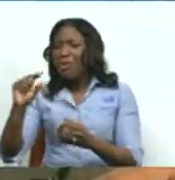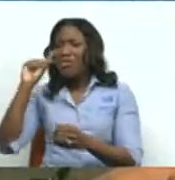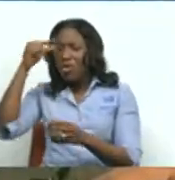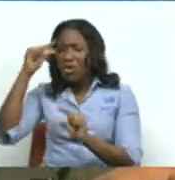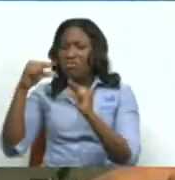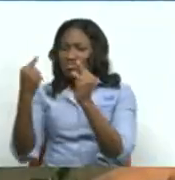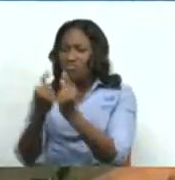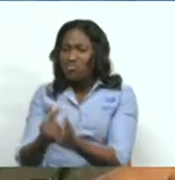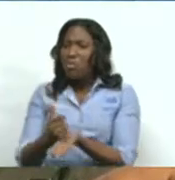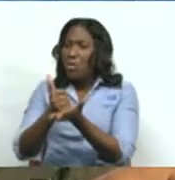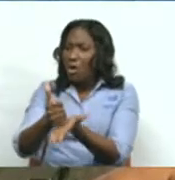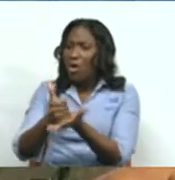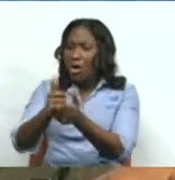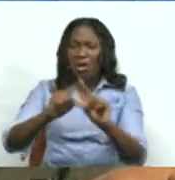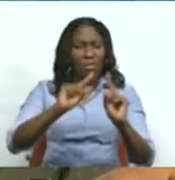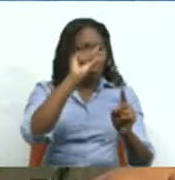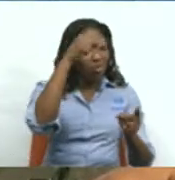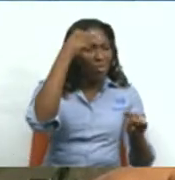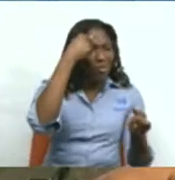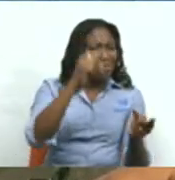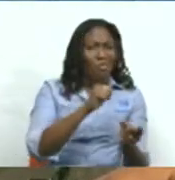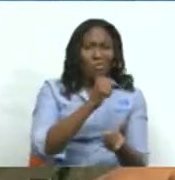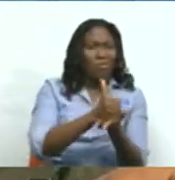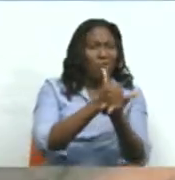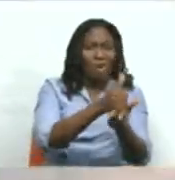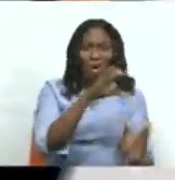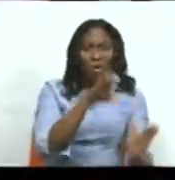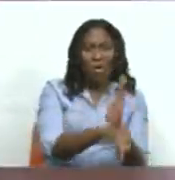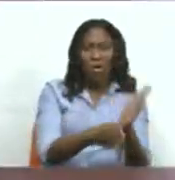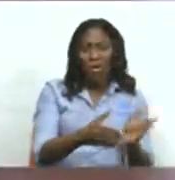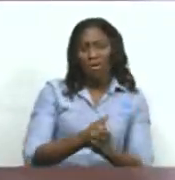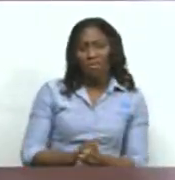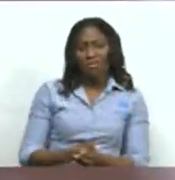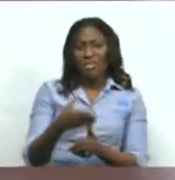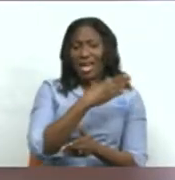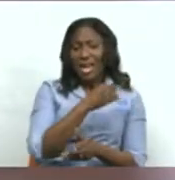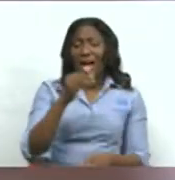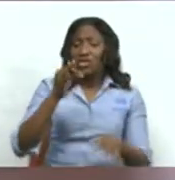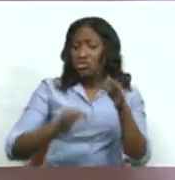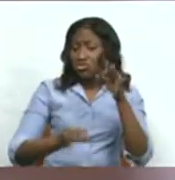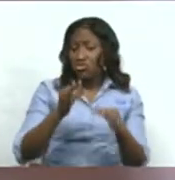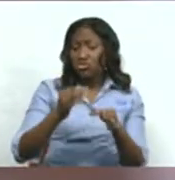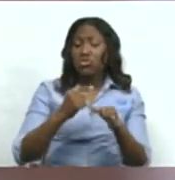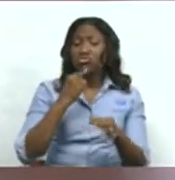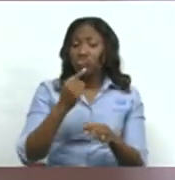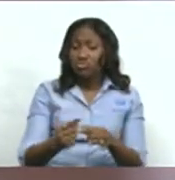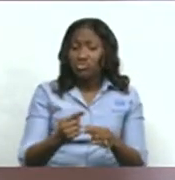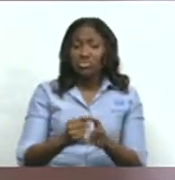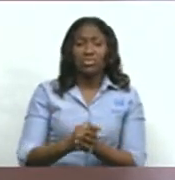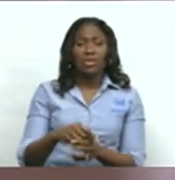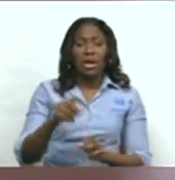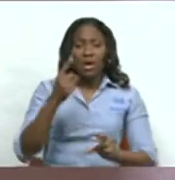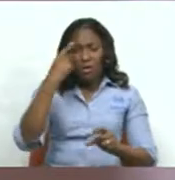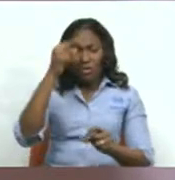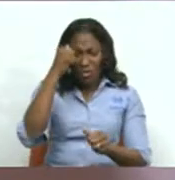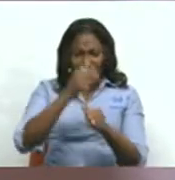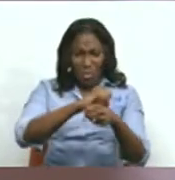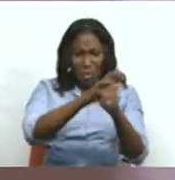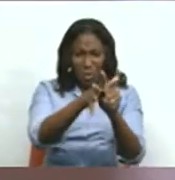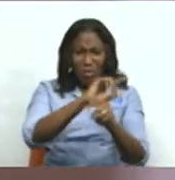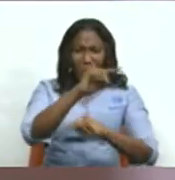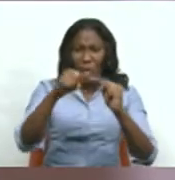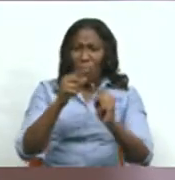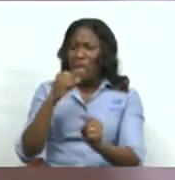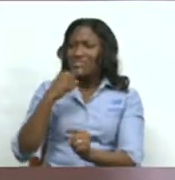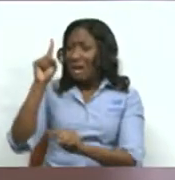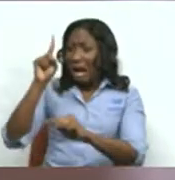leaders' priority on pride over practicality. Judge rules that the ban on open pyre cremations for COVID-19